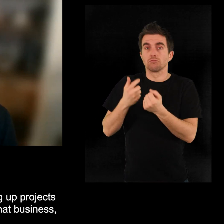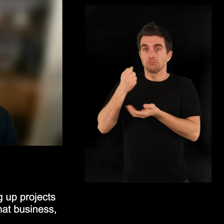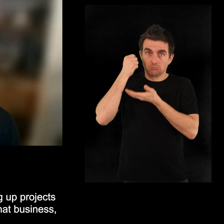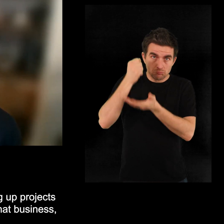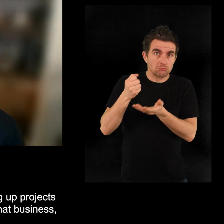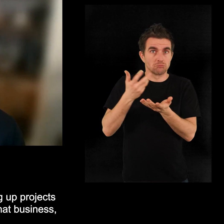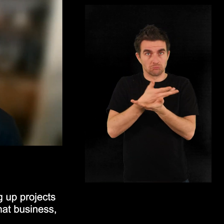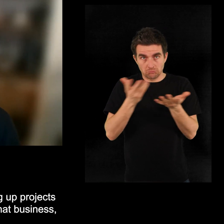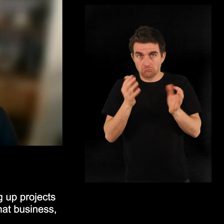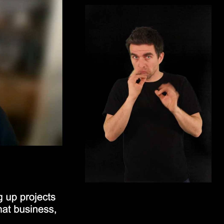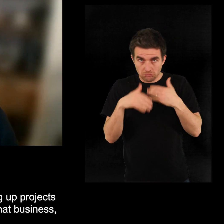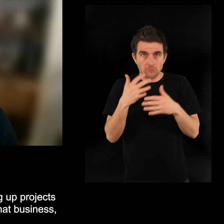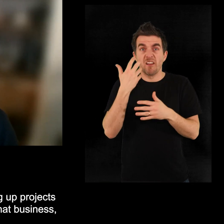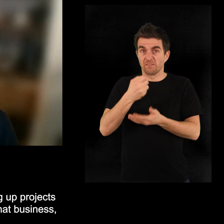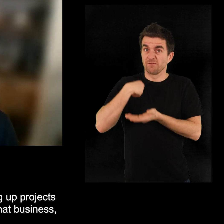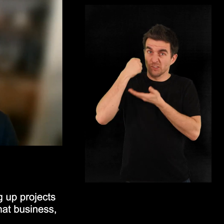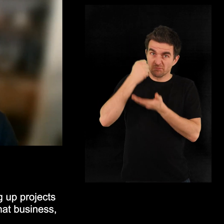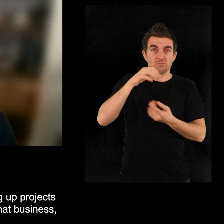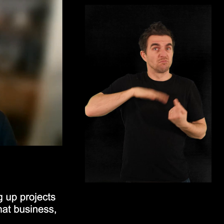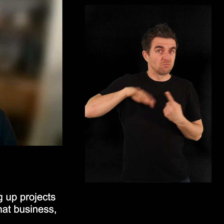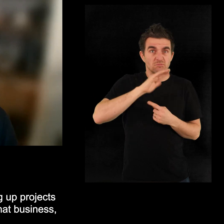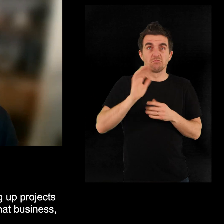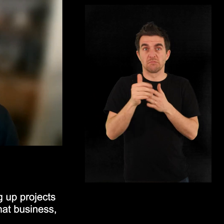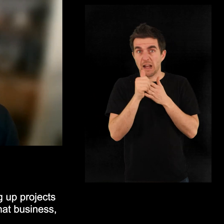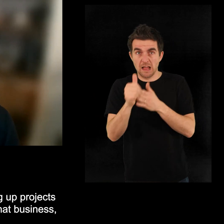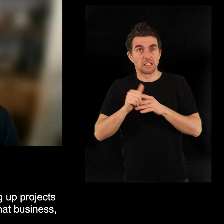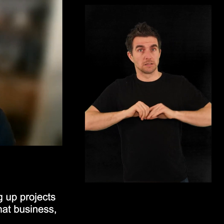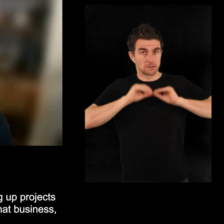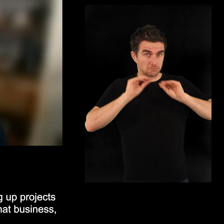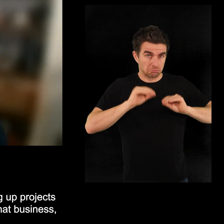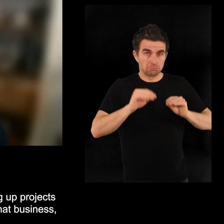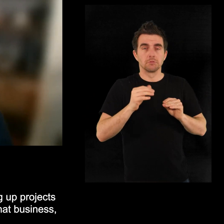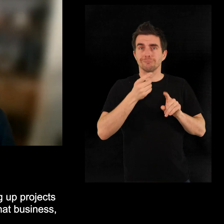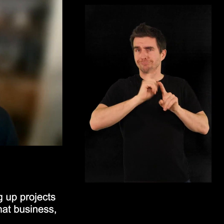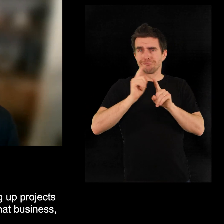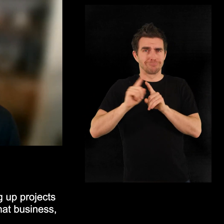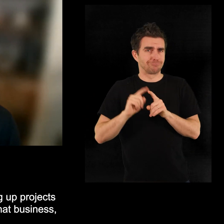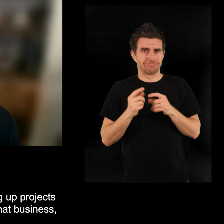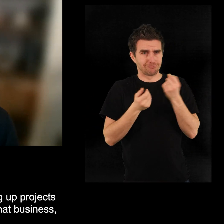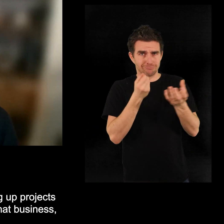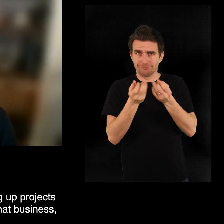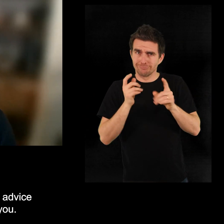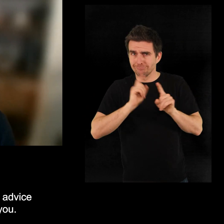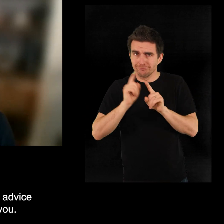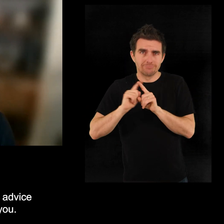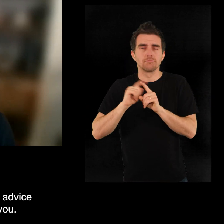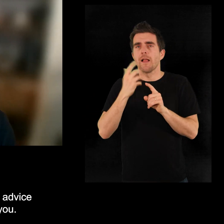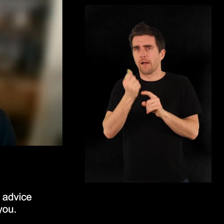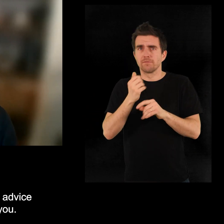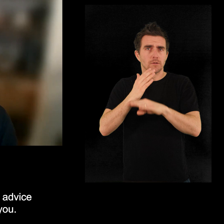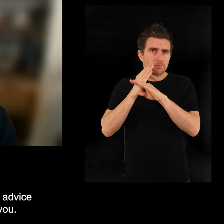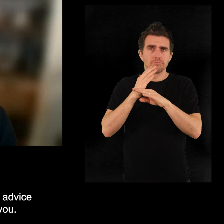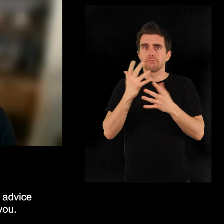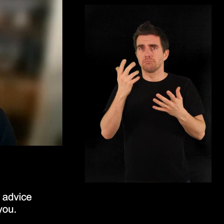from a local business, setting up projects which might well work with that business so that you